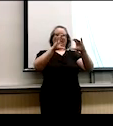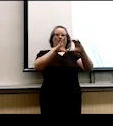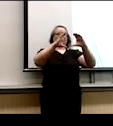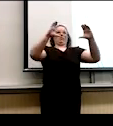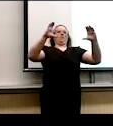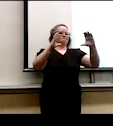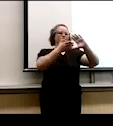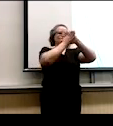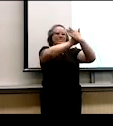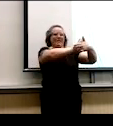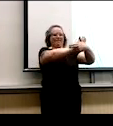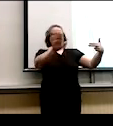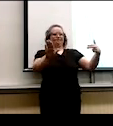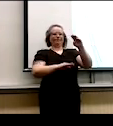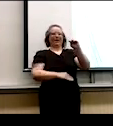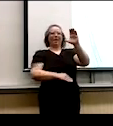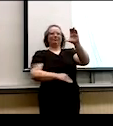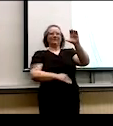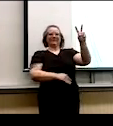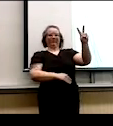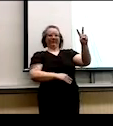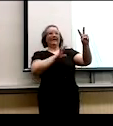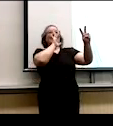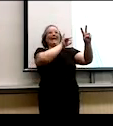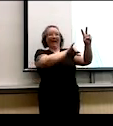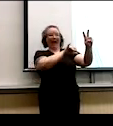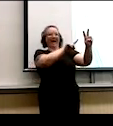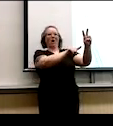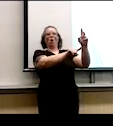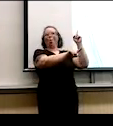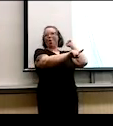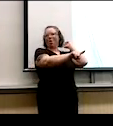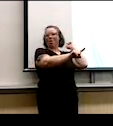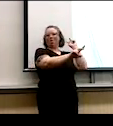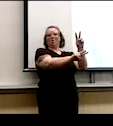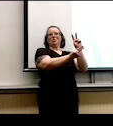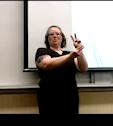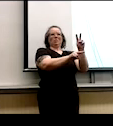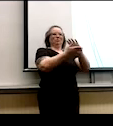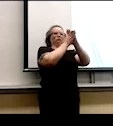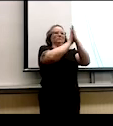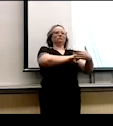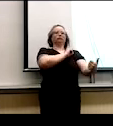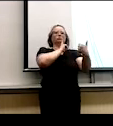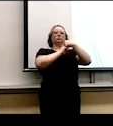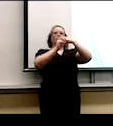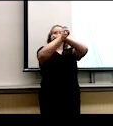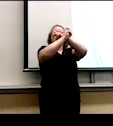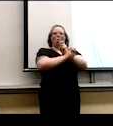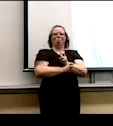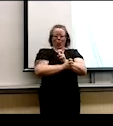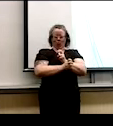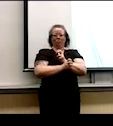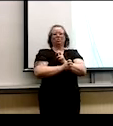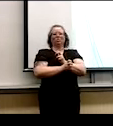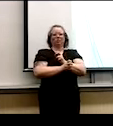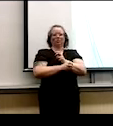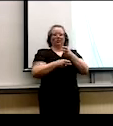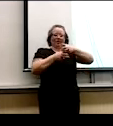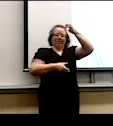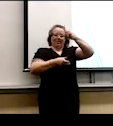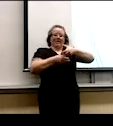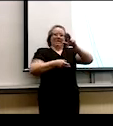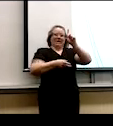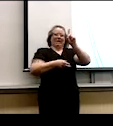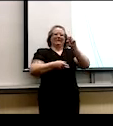clue to say, oh, this person with Down syndrome is aging, their MCV is 101. I wonder what their cognition is. And I believe